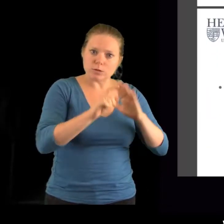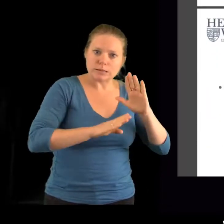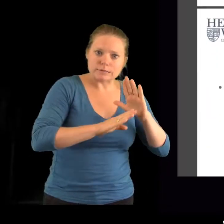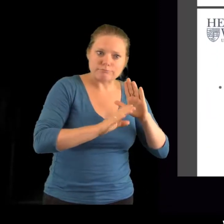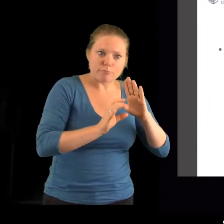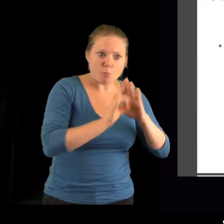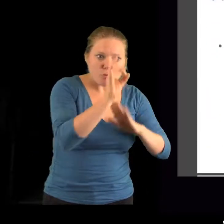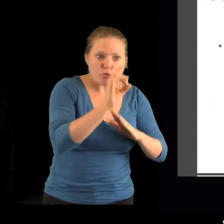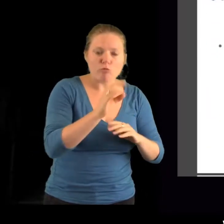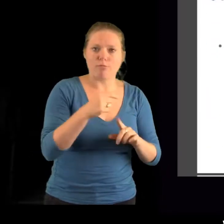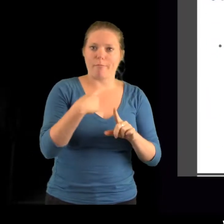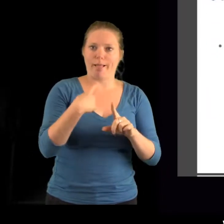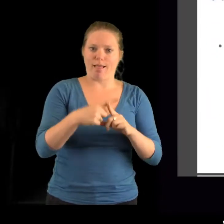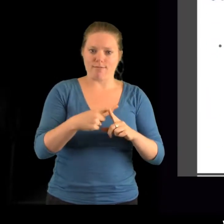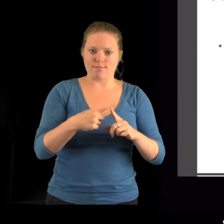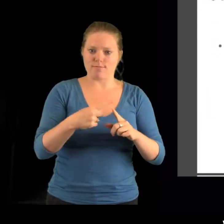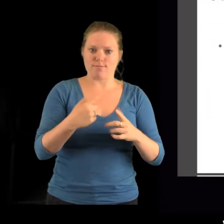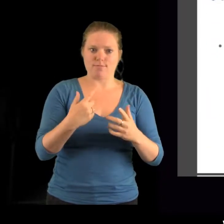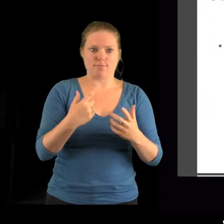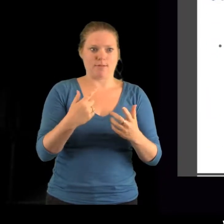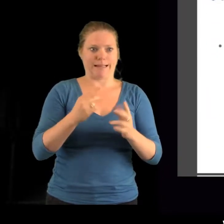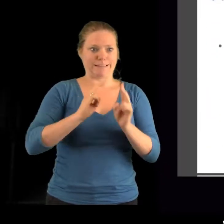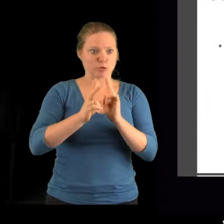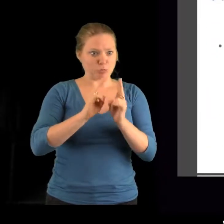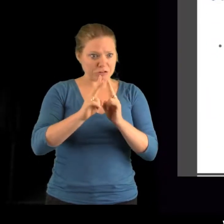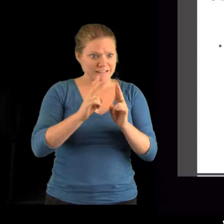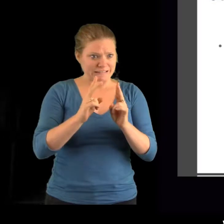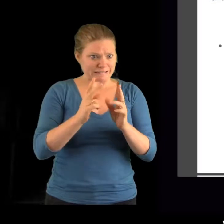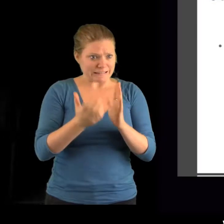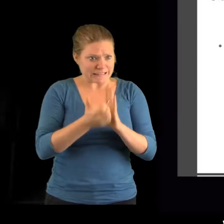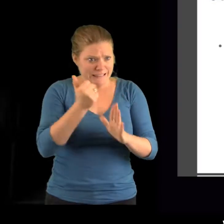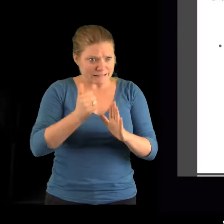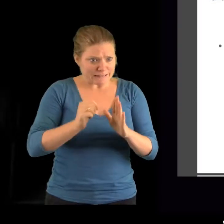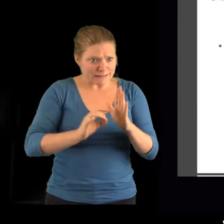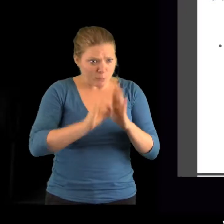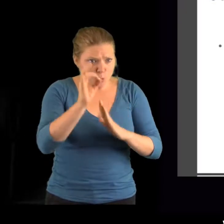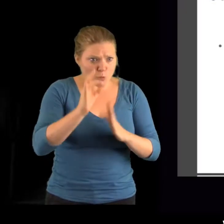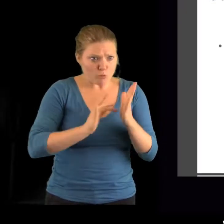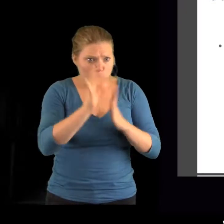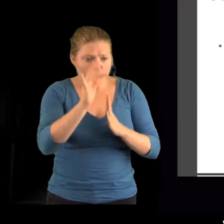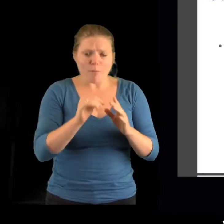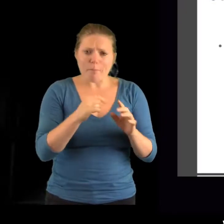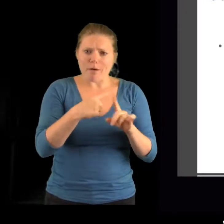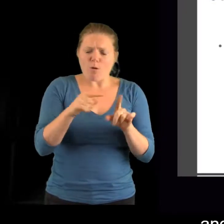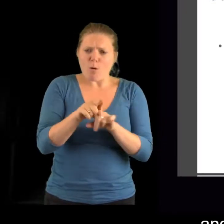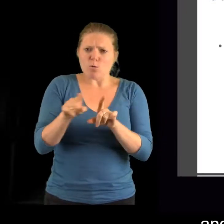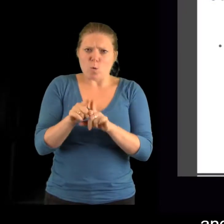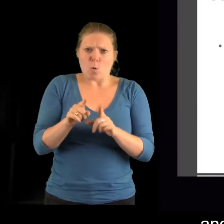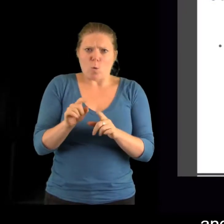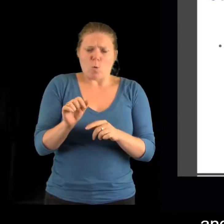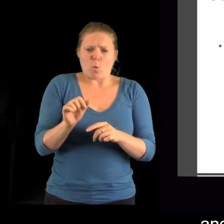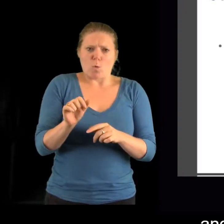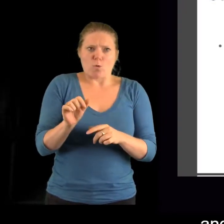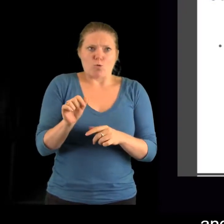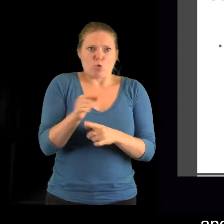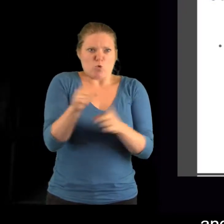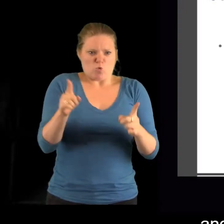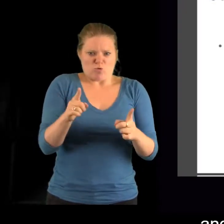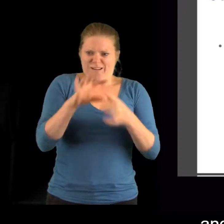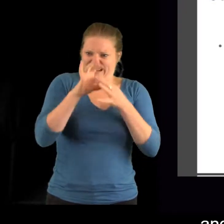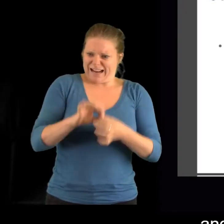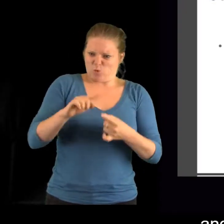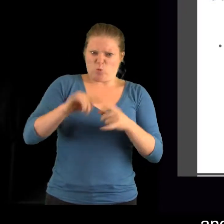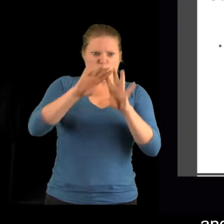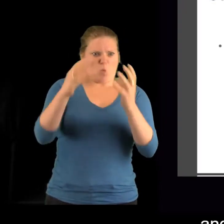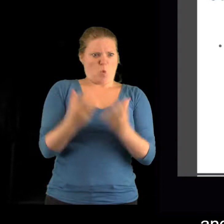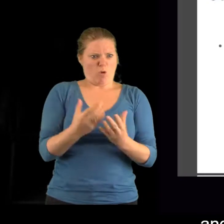Parker Palmer once said that the growth of any craft depends on shared practice and honest dialogue among the people